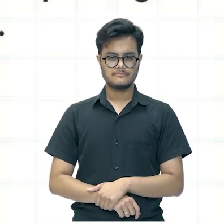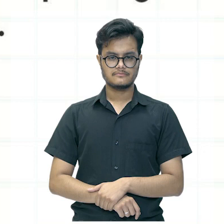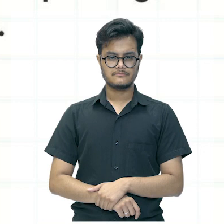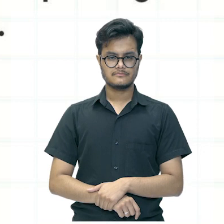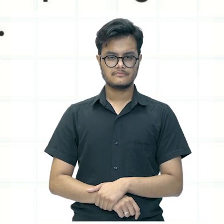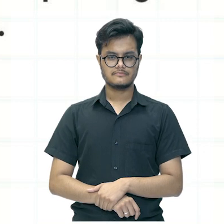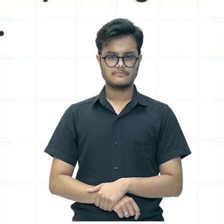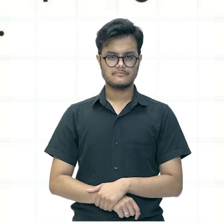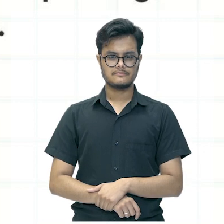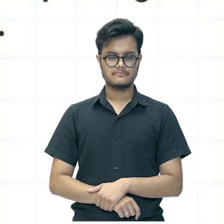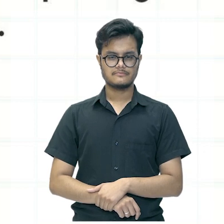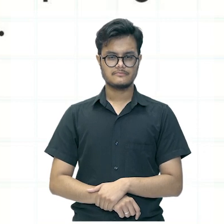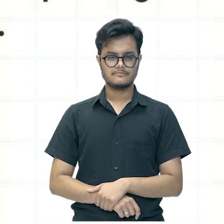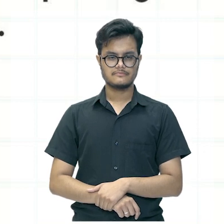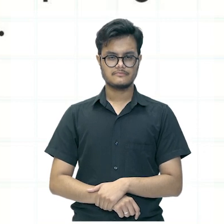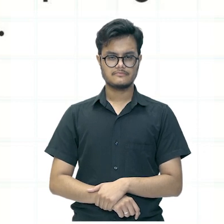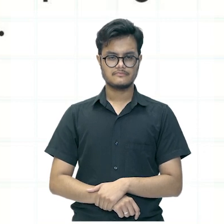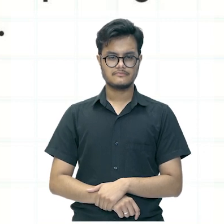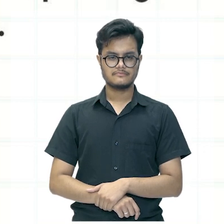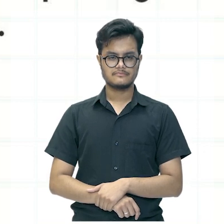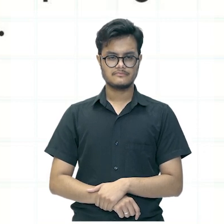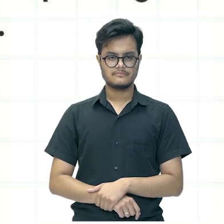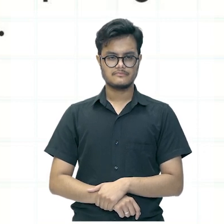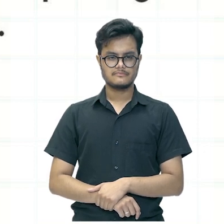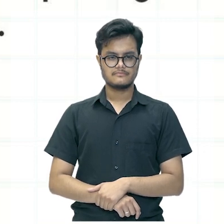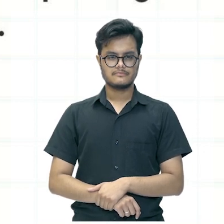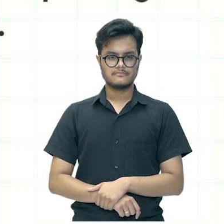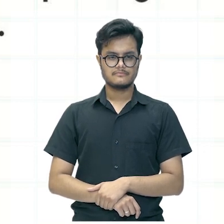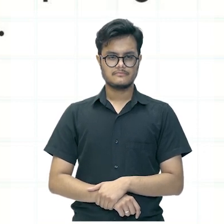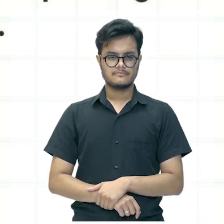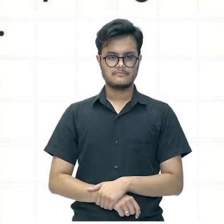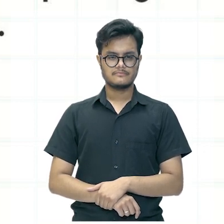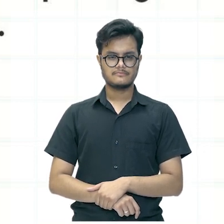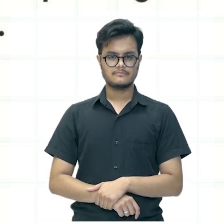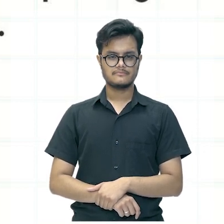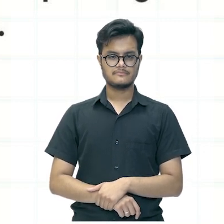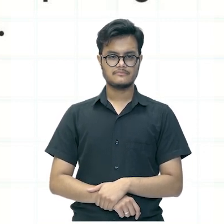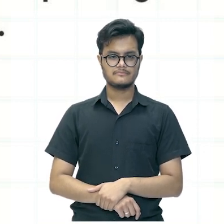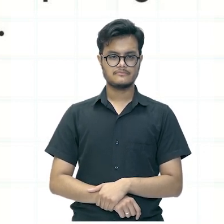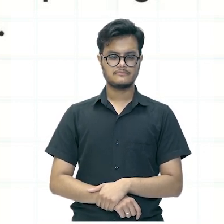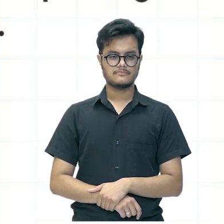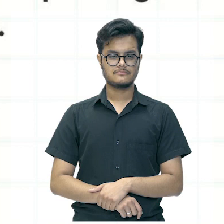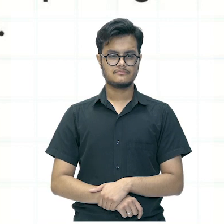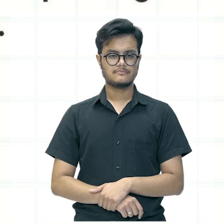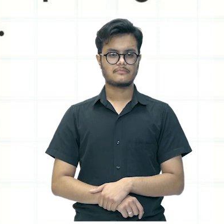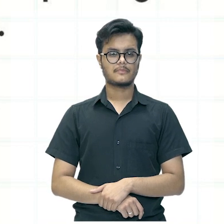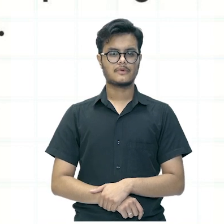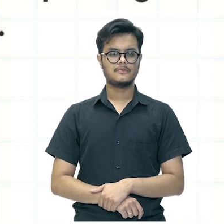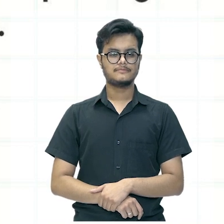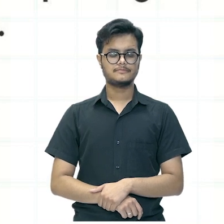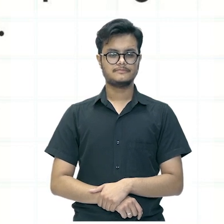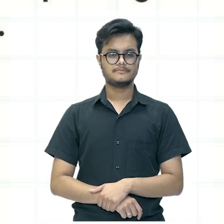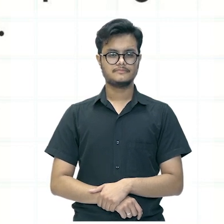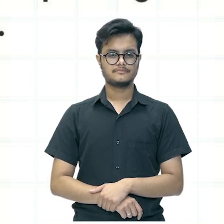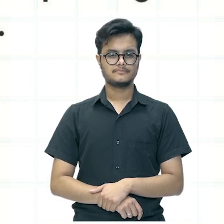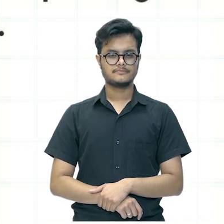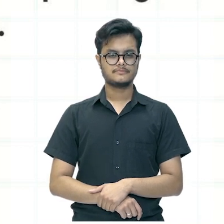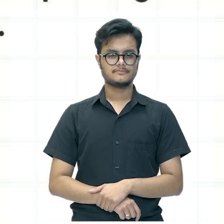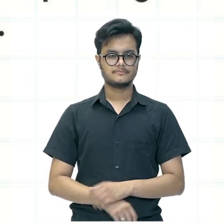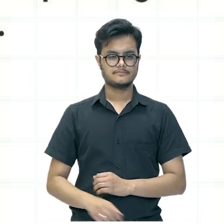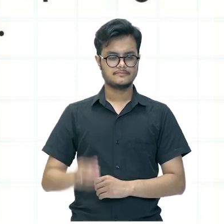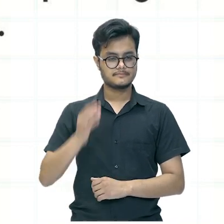in eating habits. 4. Loss of interest in favorite activities. 5. Use of alcohol